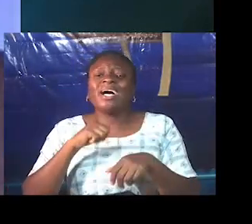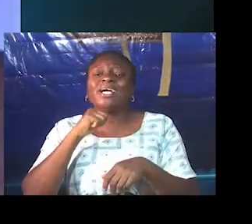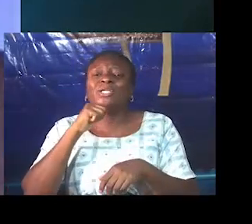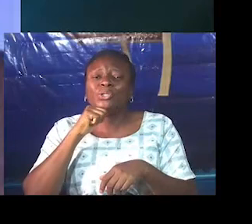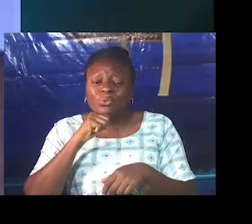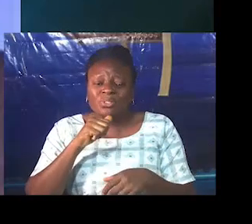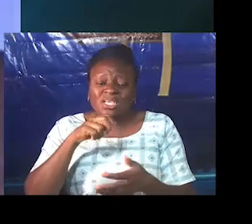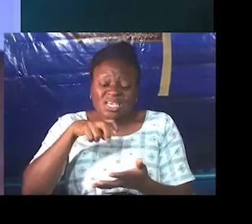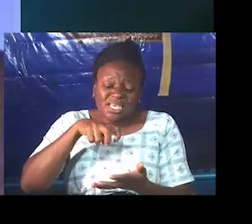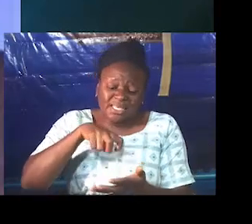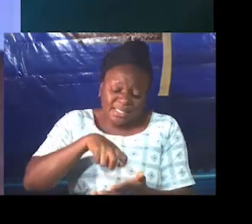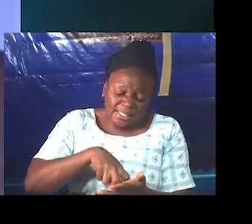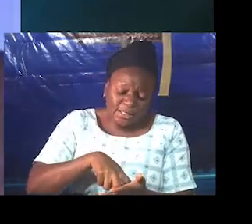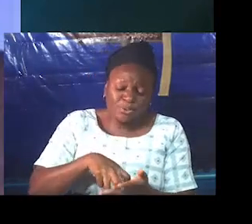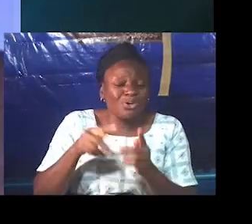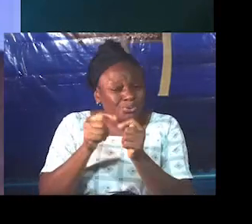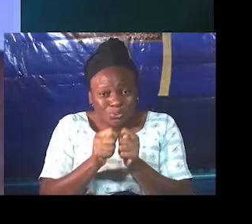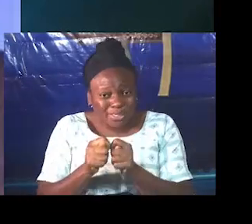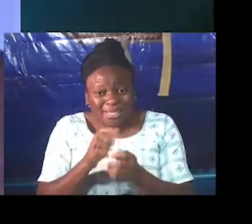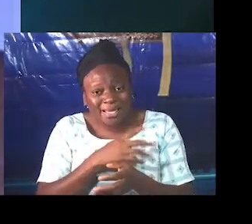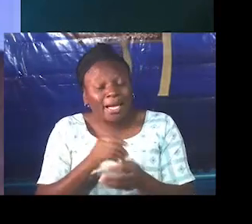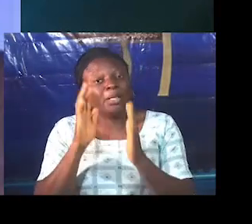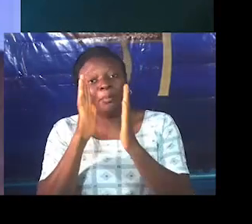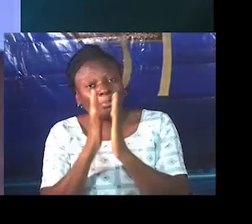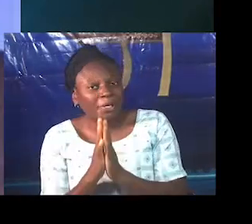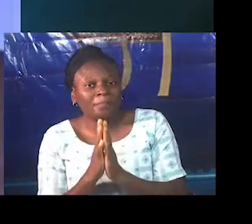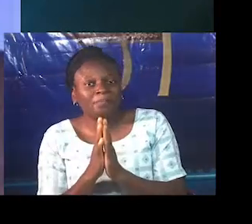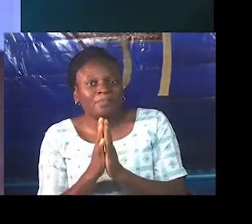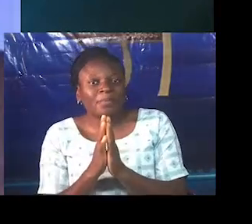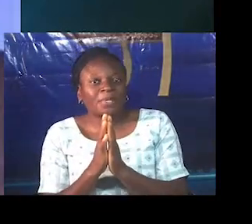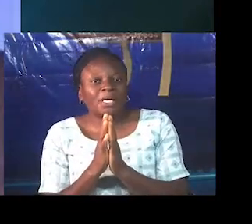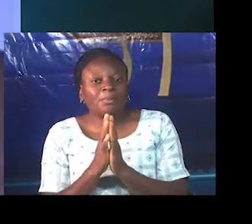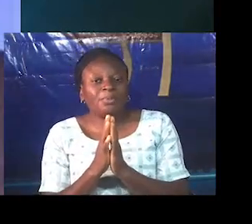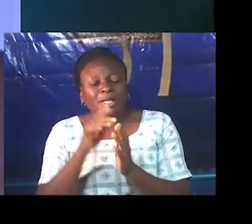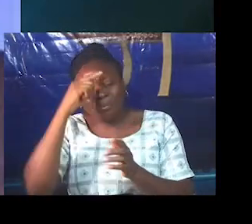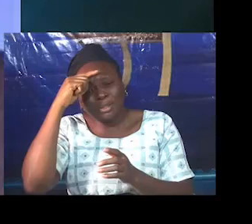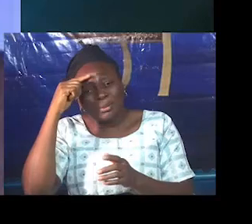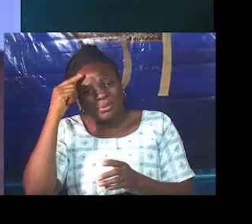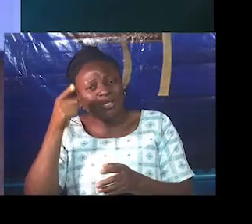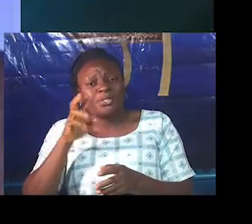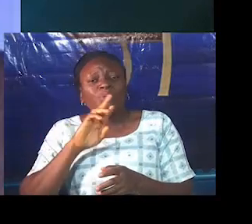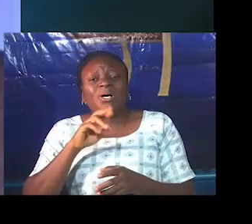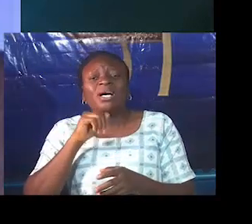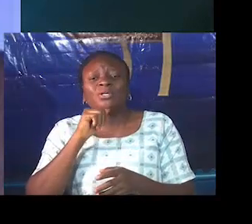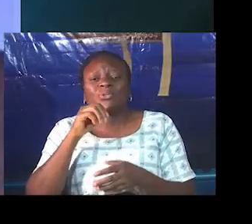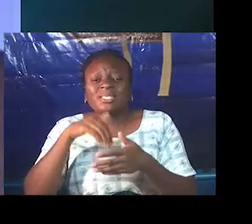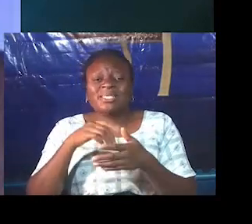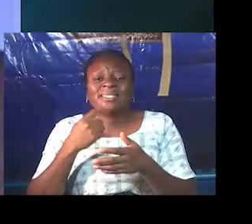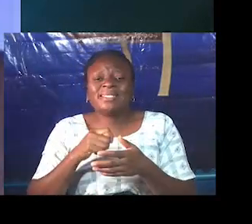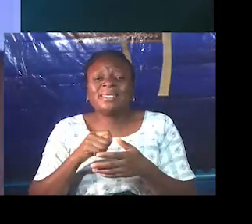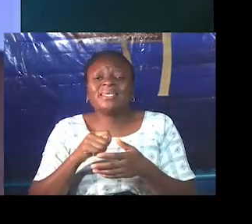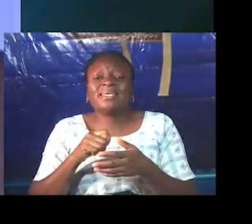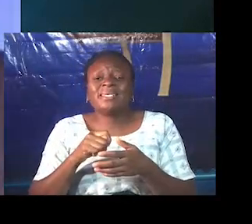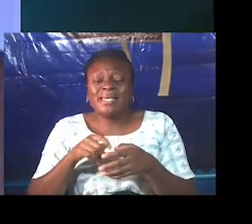of God. That's one. Number two, the Bible says, and what communion has light with